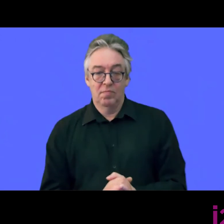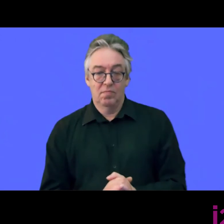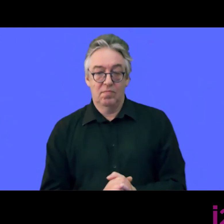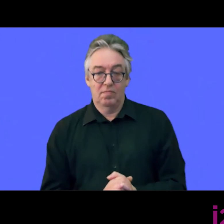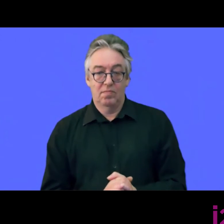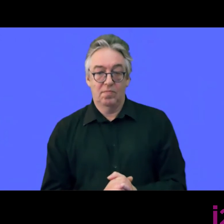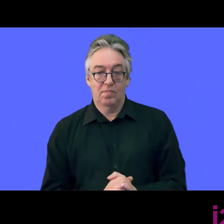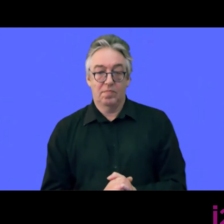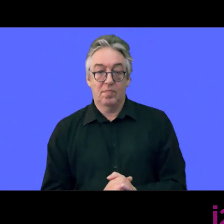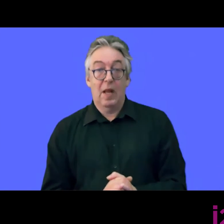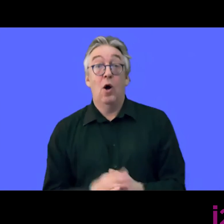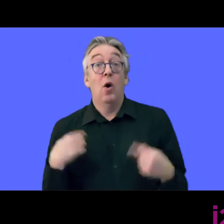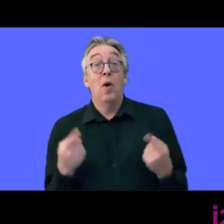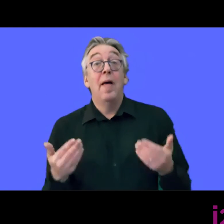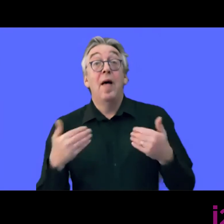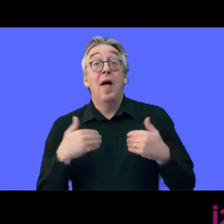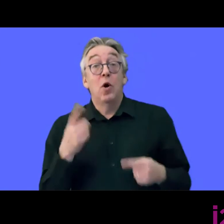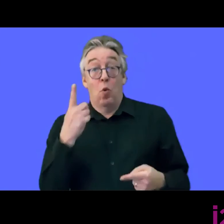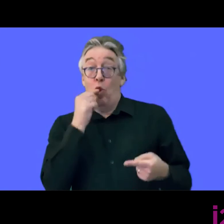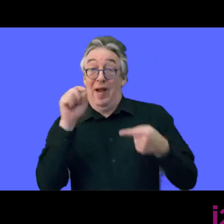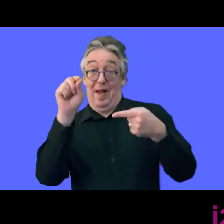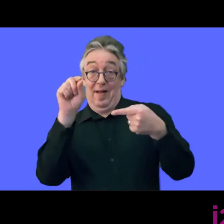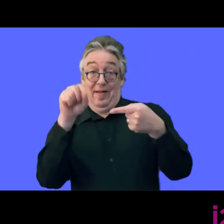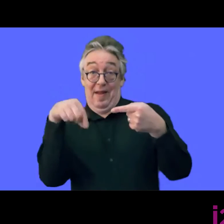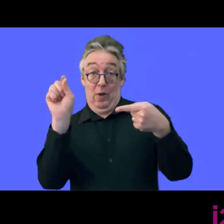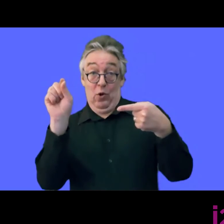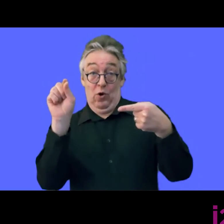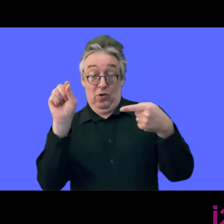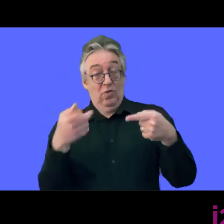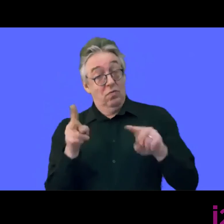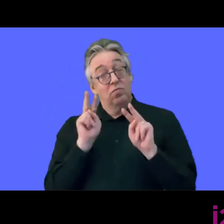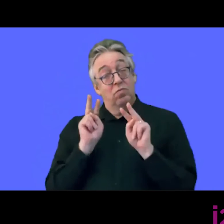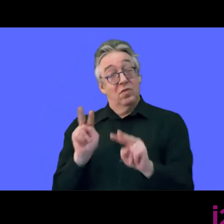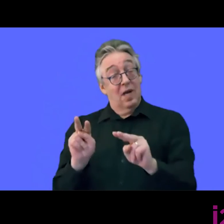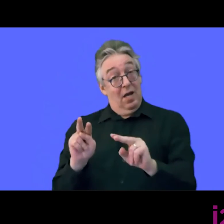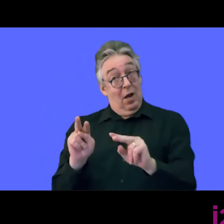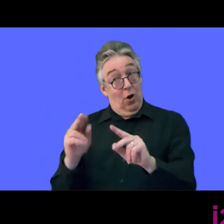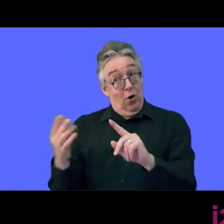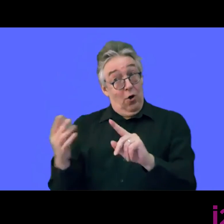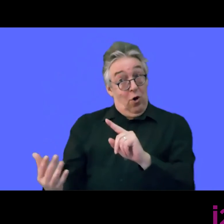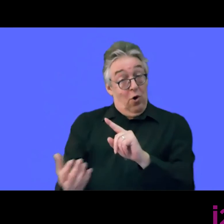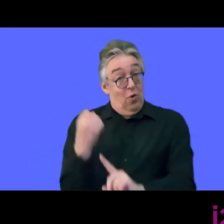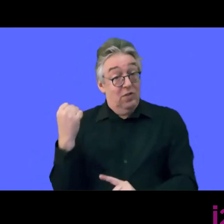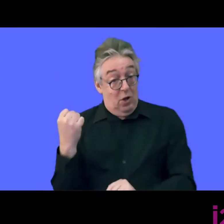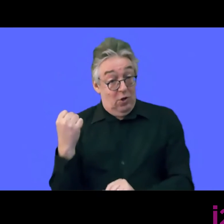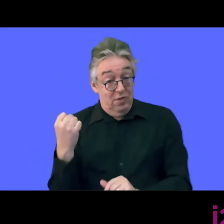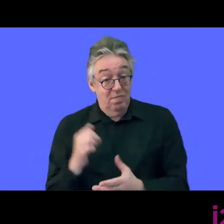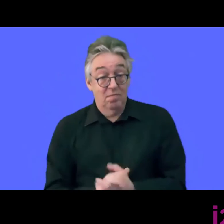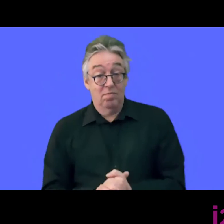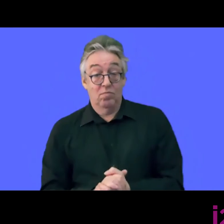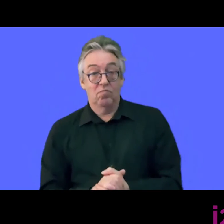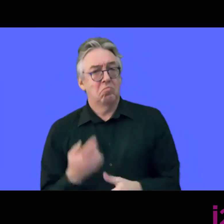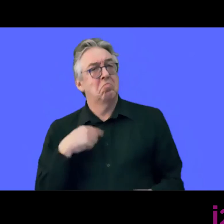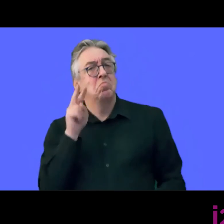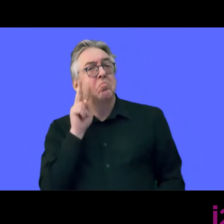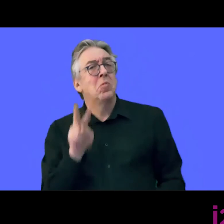have an indicator to track the outcome in terms of the share of the students